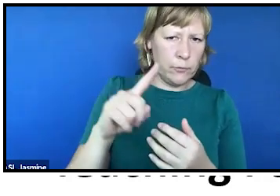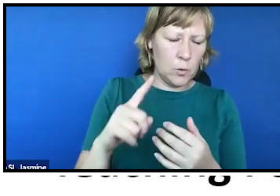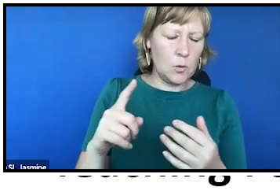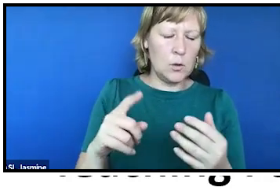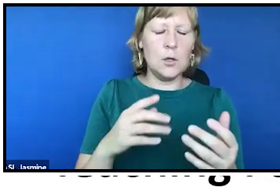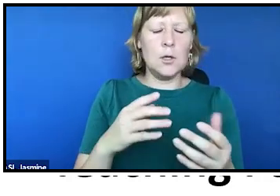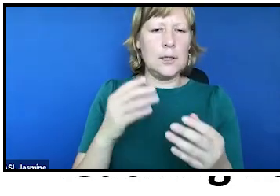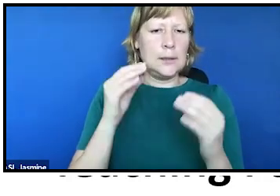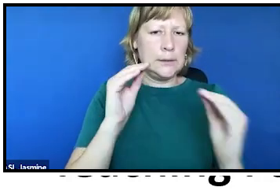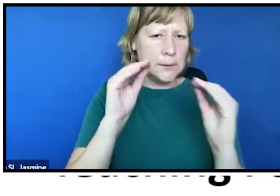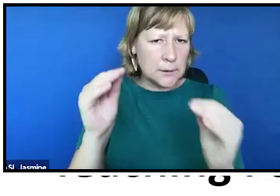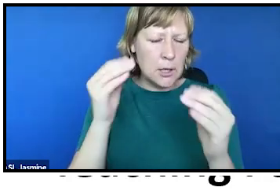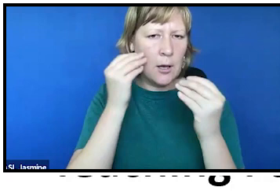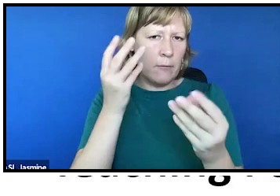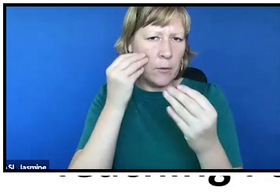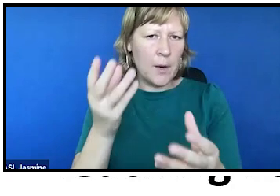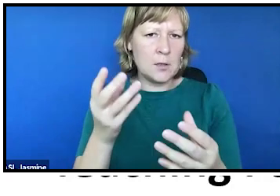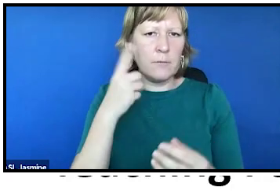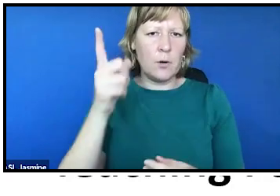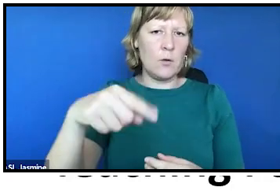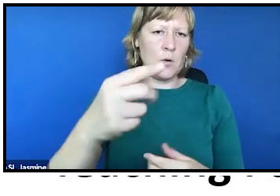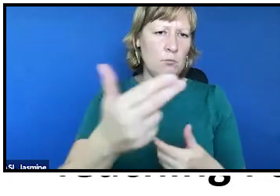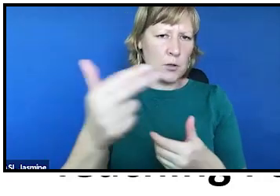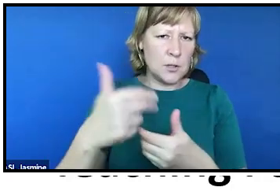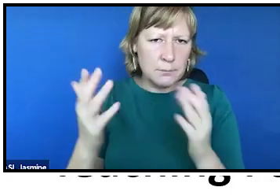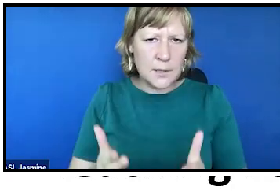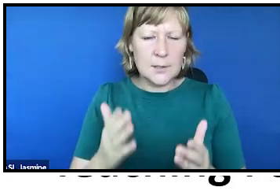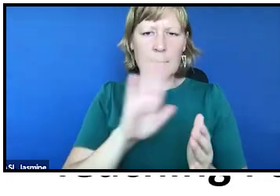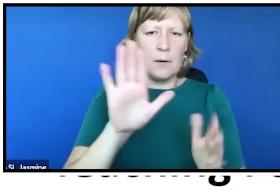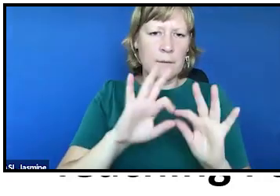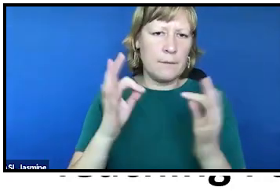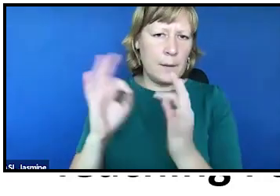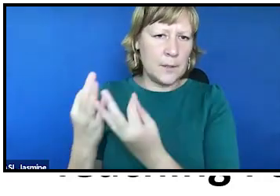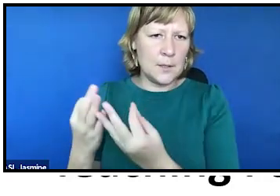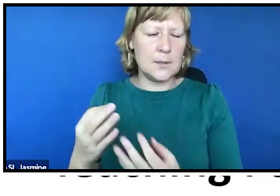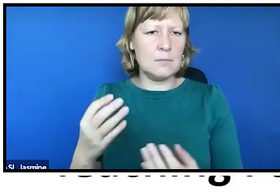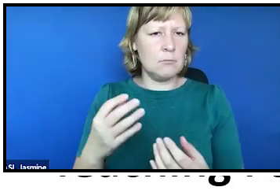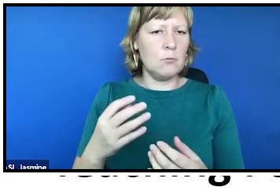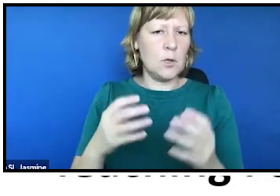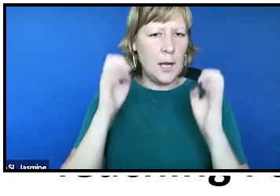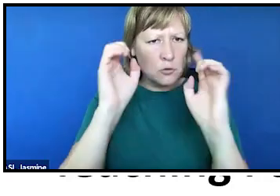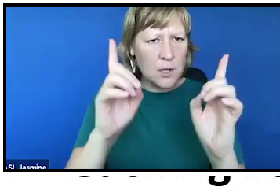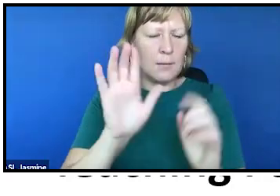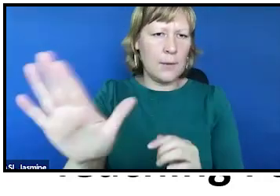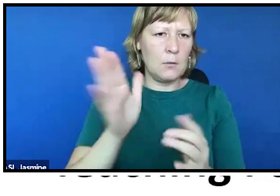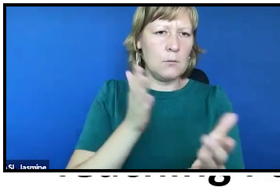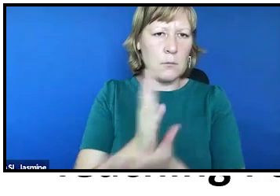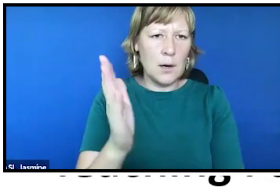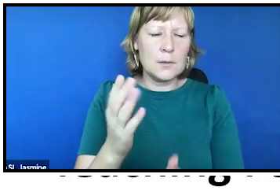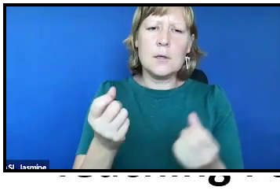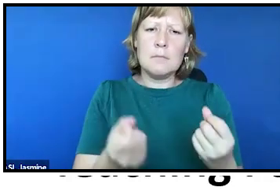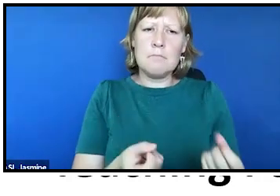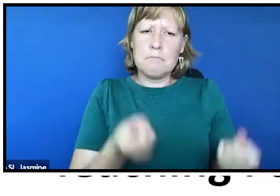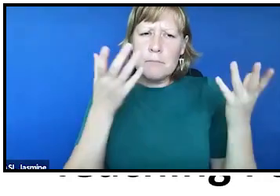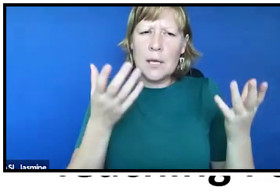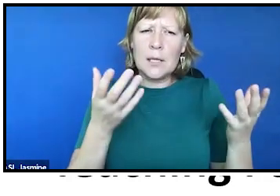with participants and their families about their rights. There are a lot of really great websites and organizations out there that have information about your rights,